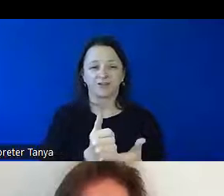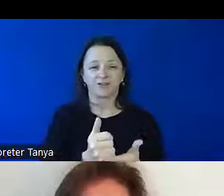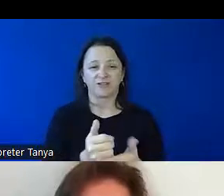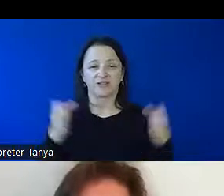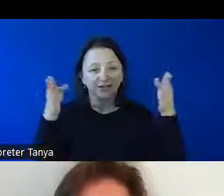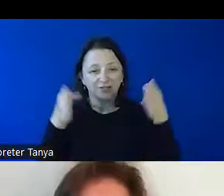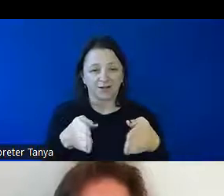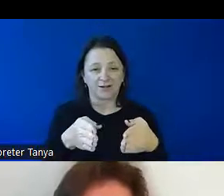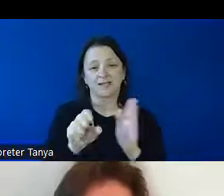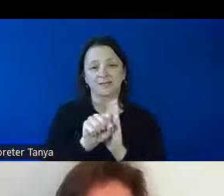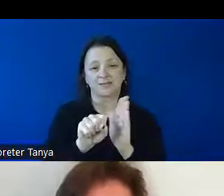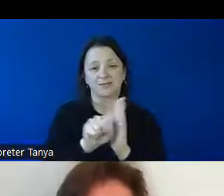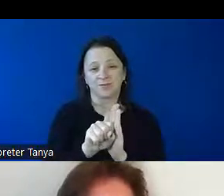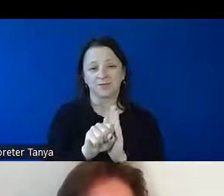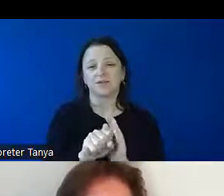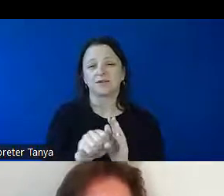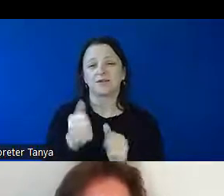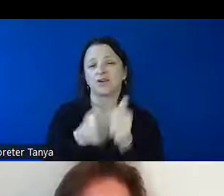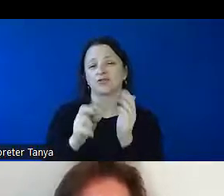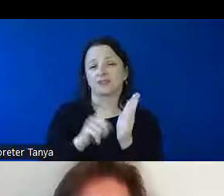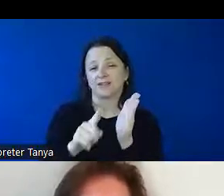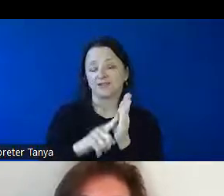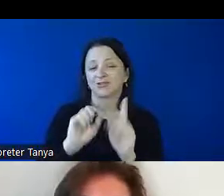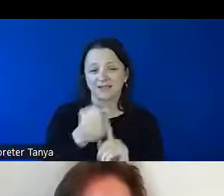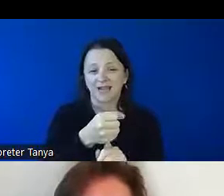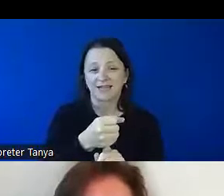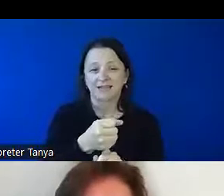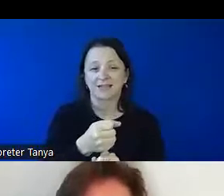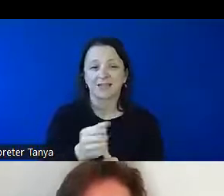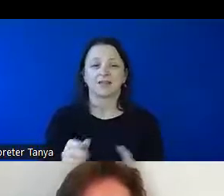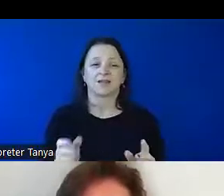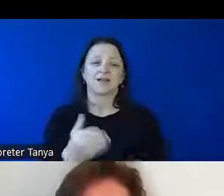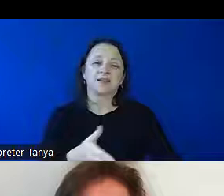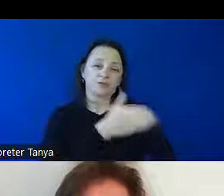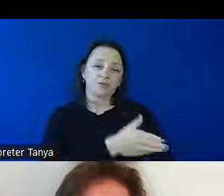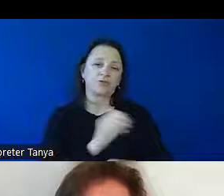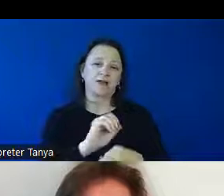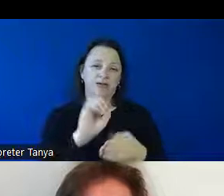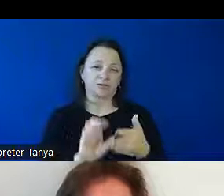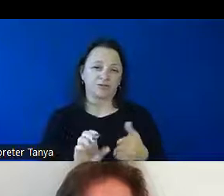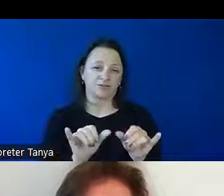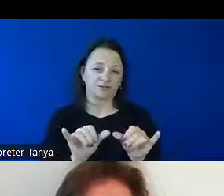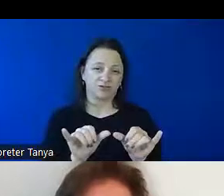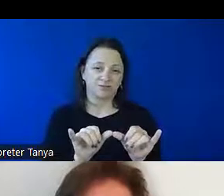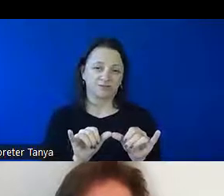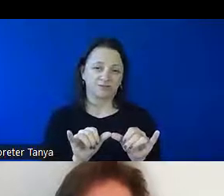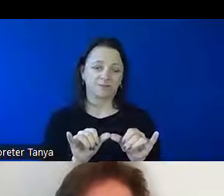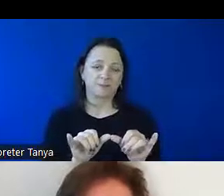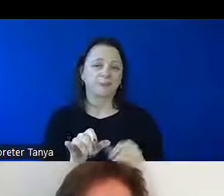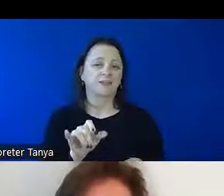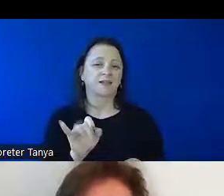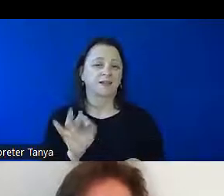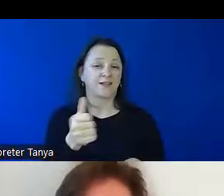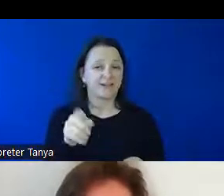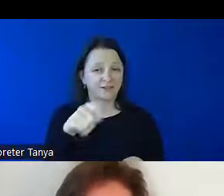of symptoms delivered in research settings for very young children do improve outcome measures. And if any of